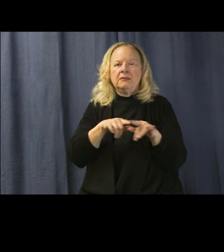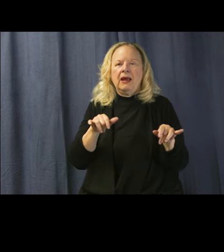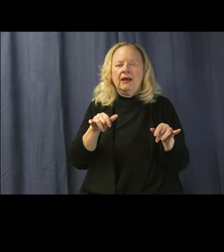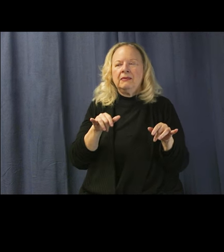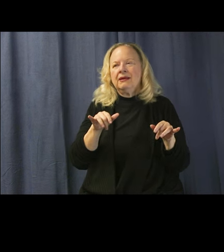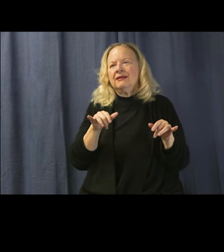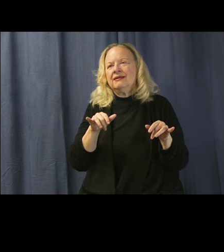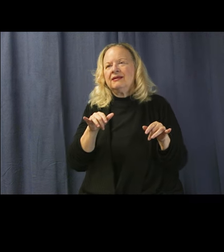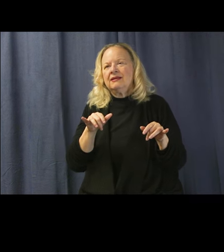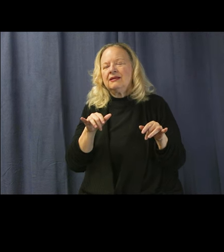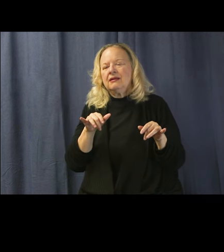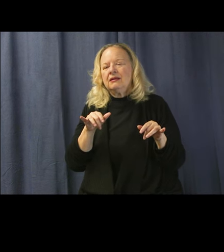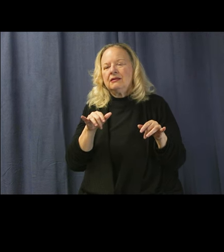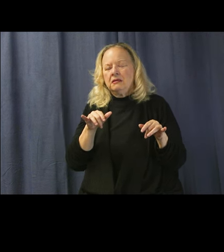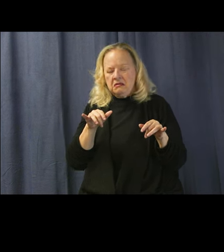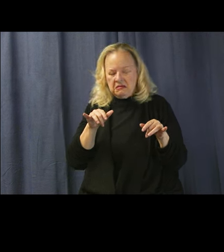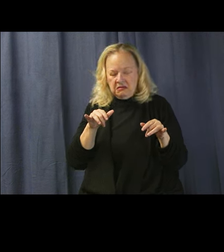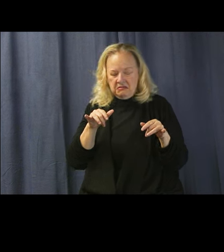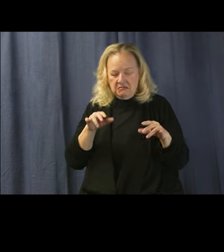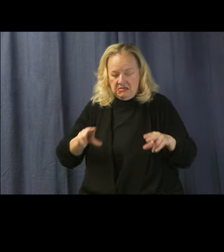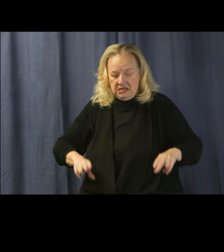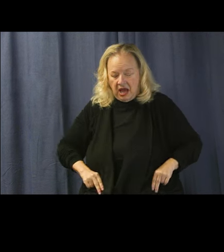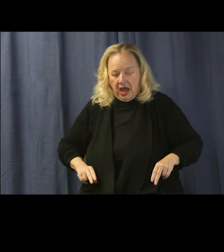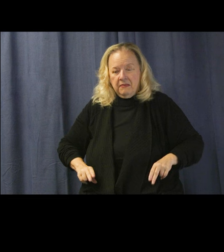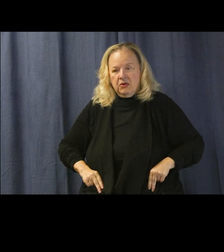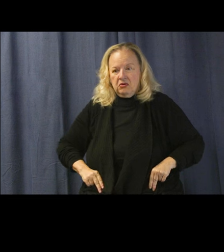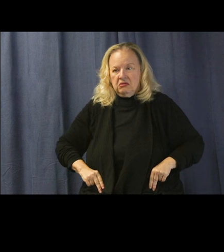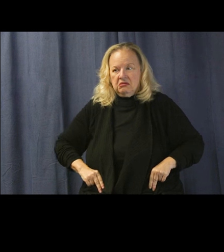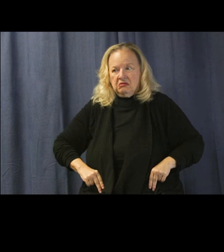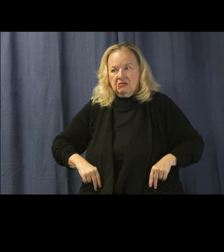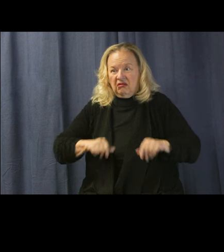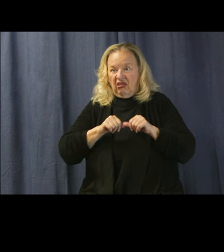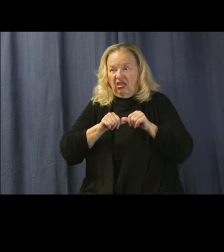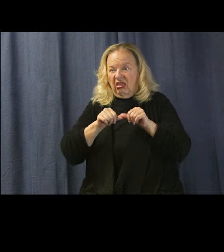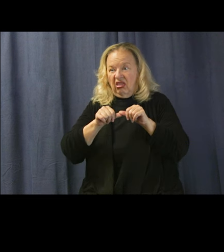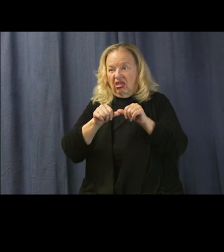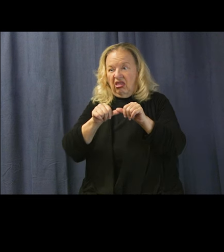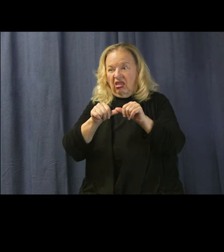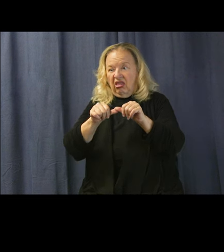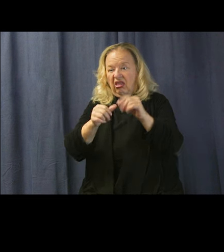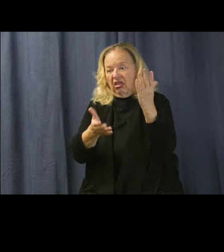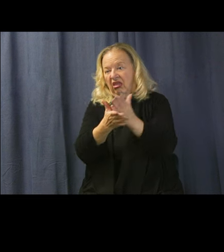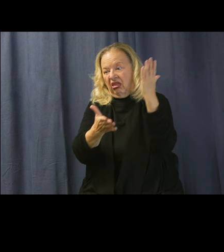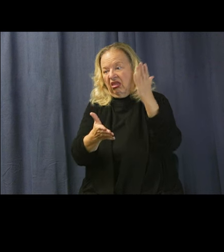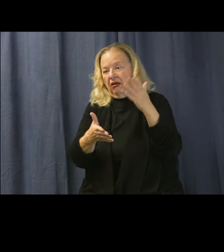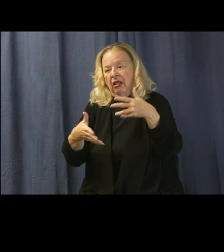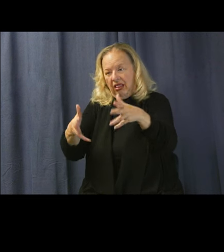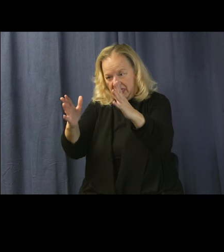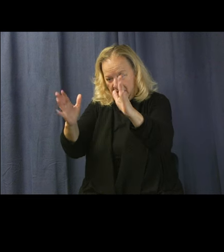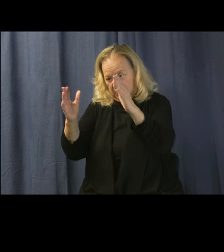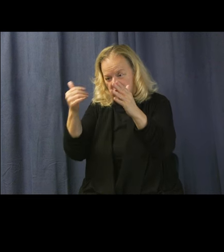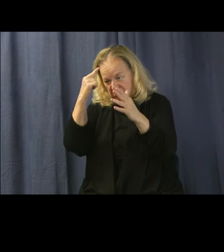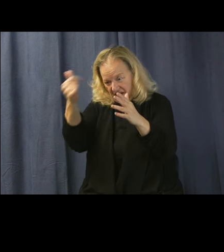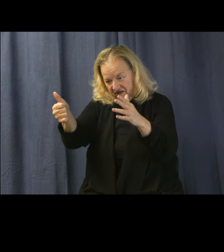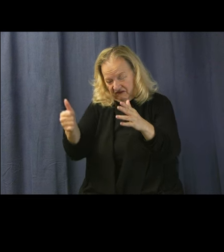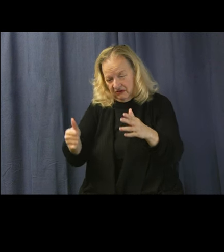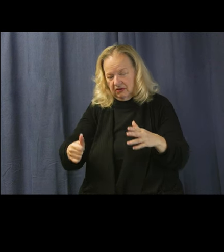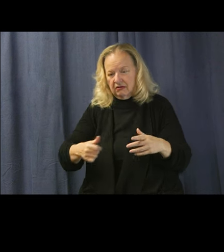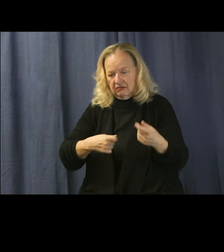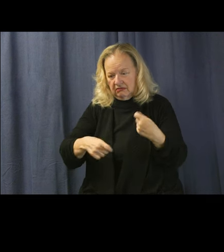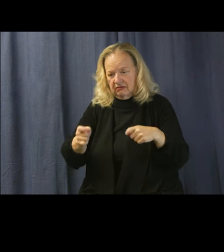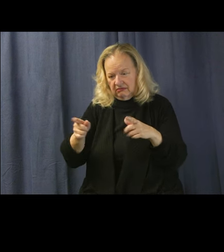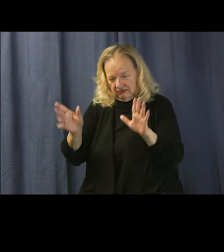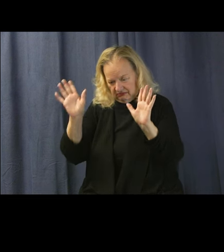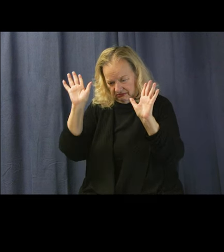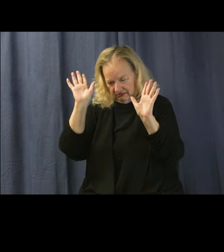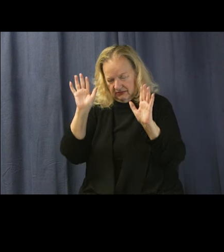time, what can't wait my bottom? When do you want to quit doing that? Okay, let them do it themselves. Well, it's the same thing. What I want to